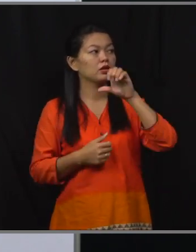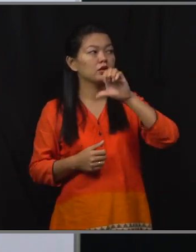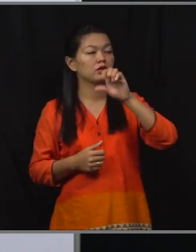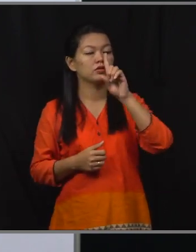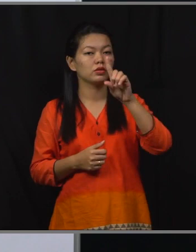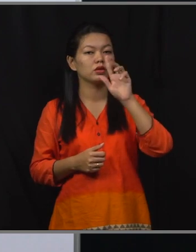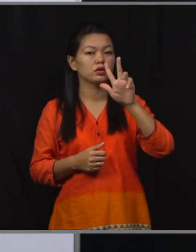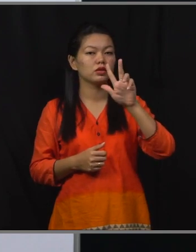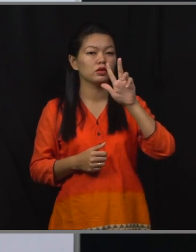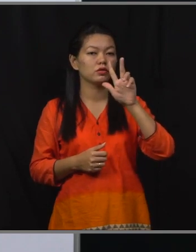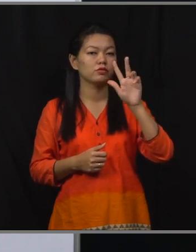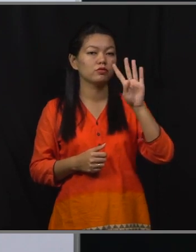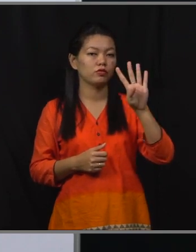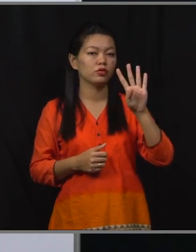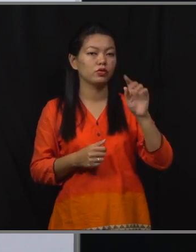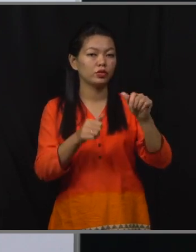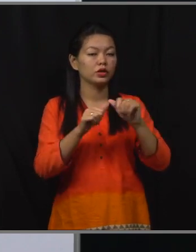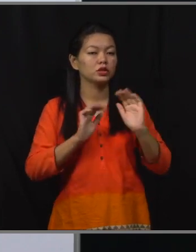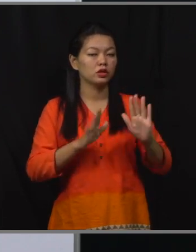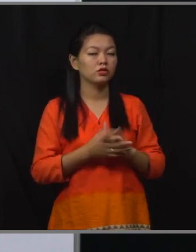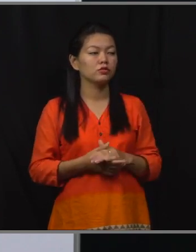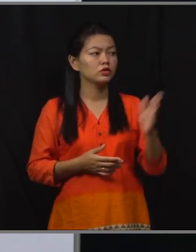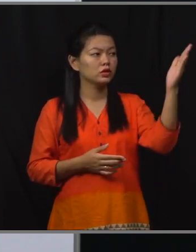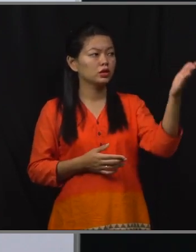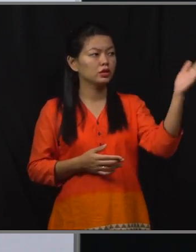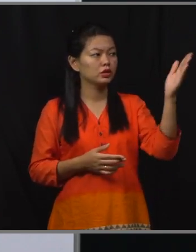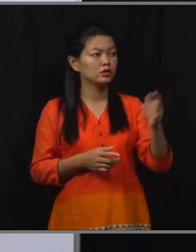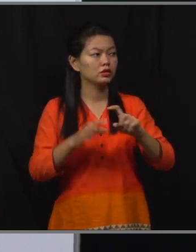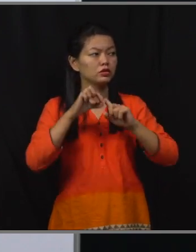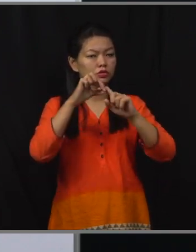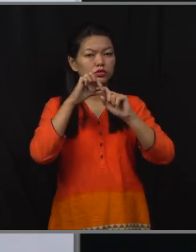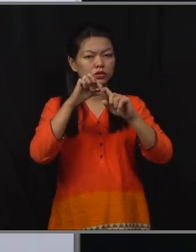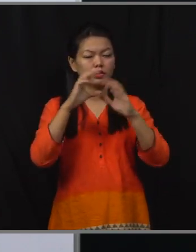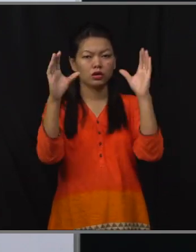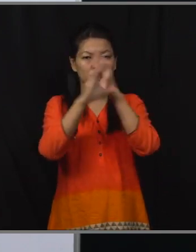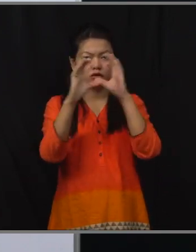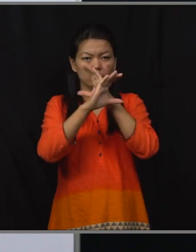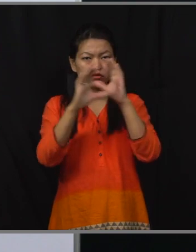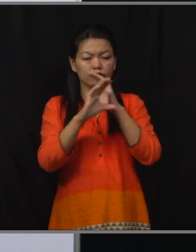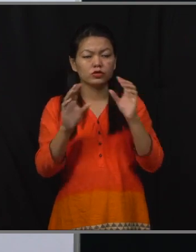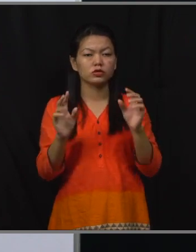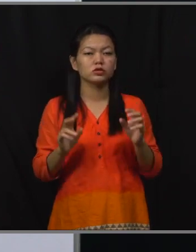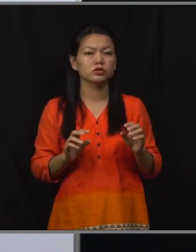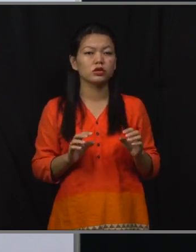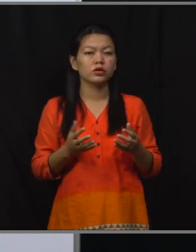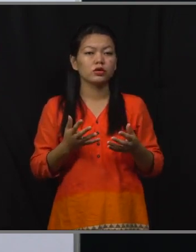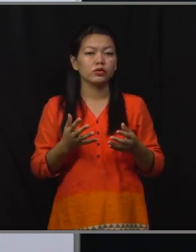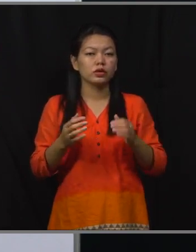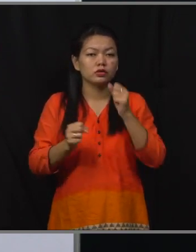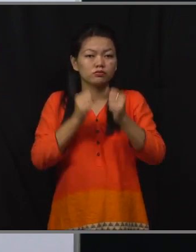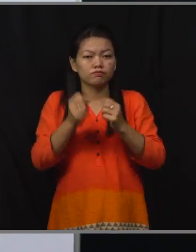9,184. So in this problem, you should not get confused with the sports